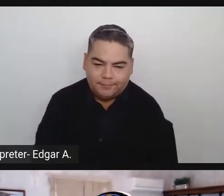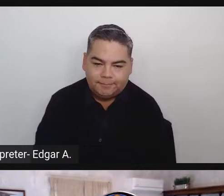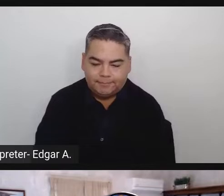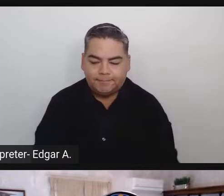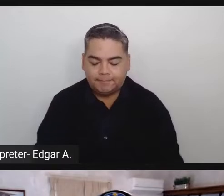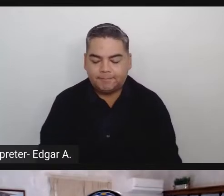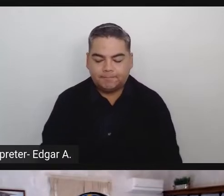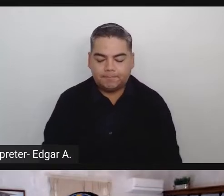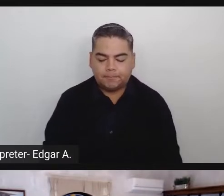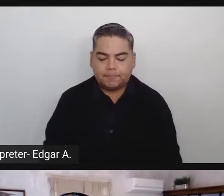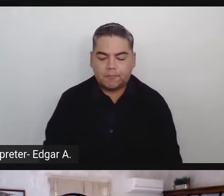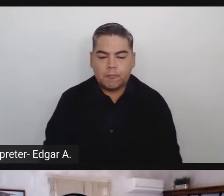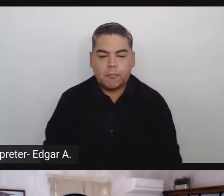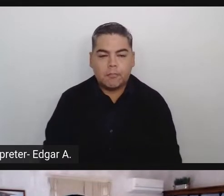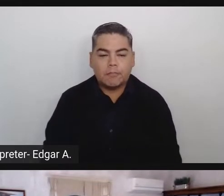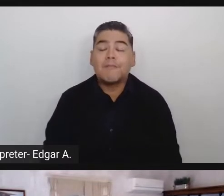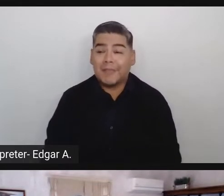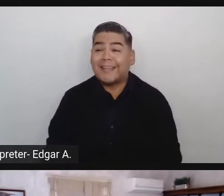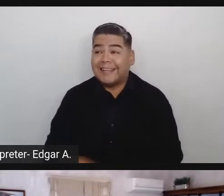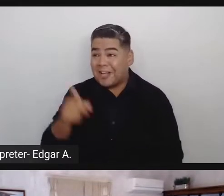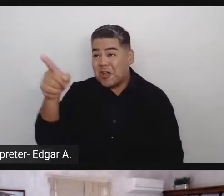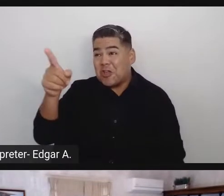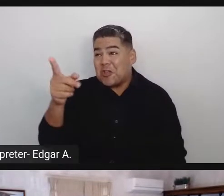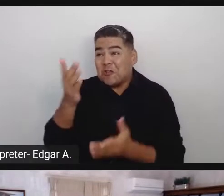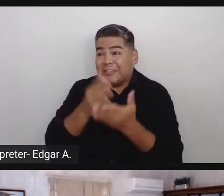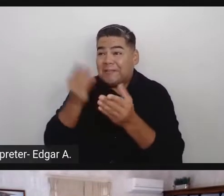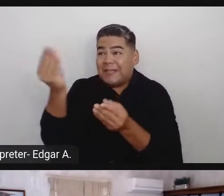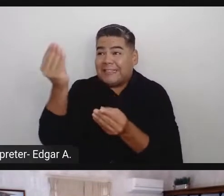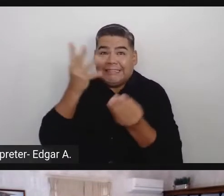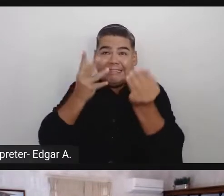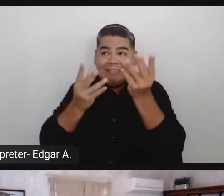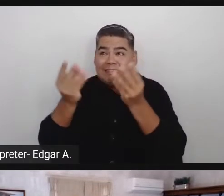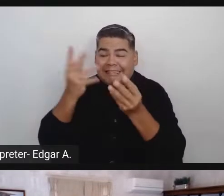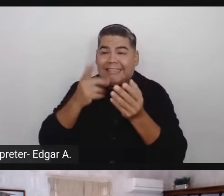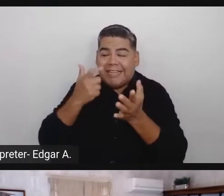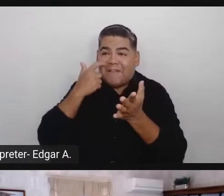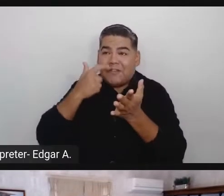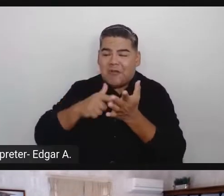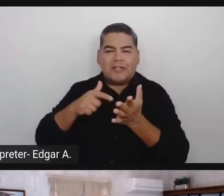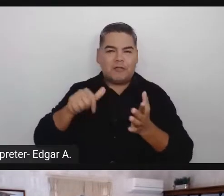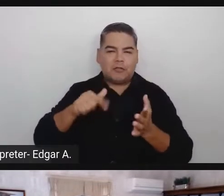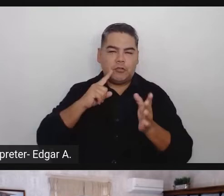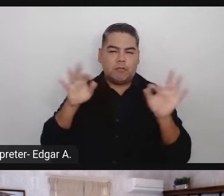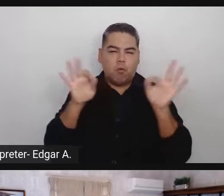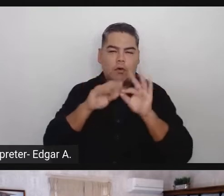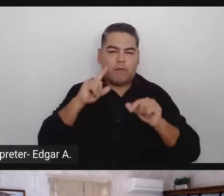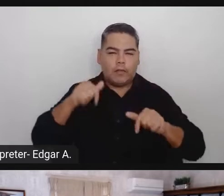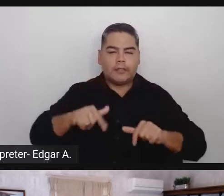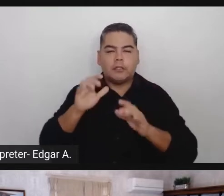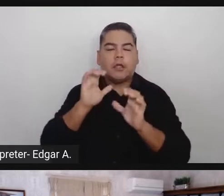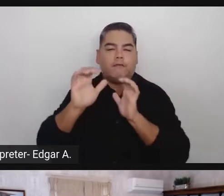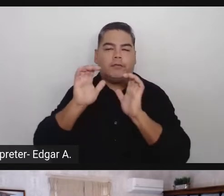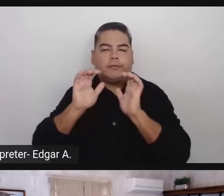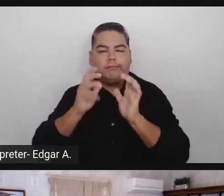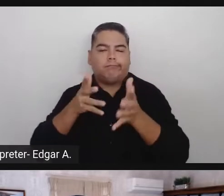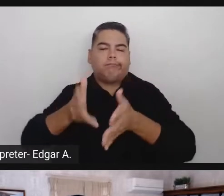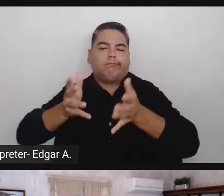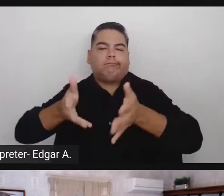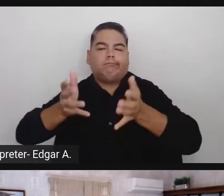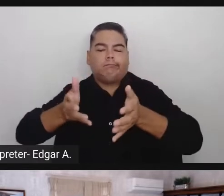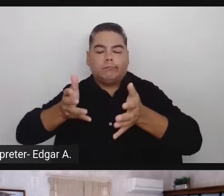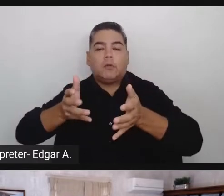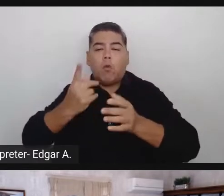kind of dive into what I think is really one of the most salient parts of this conversation, and really the biggest challenge for business owners